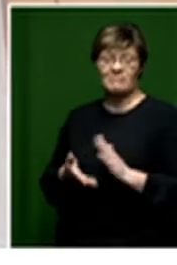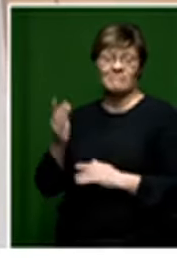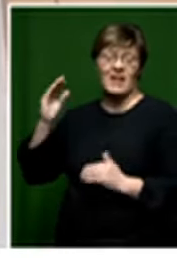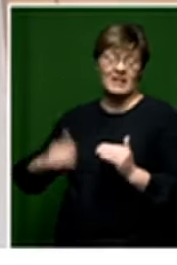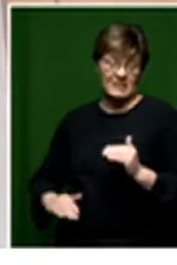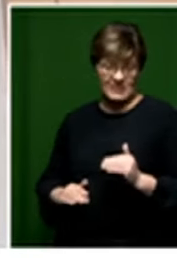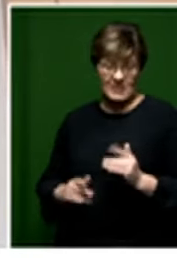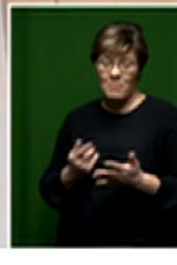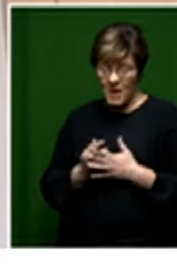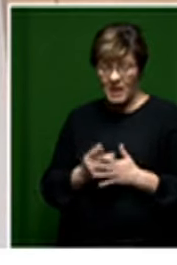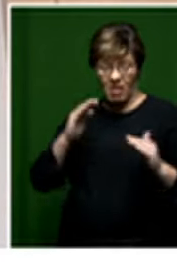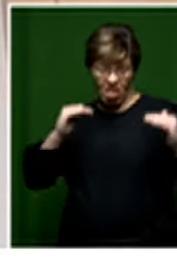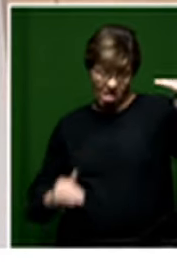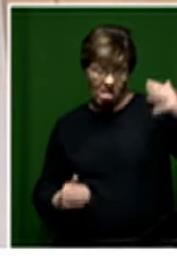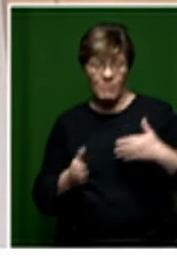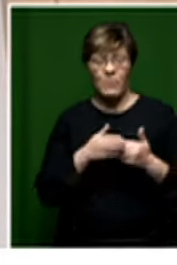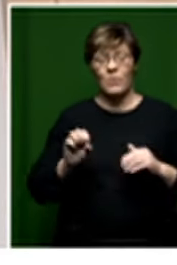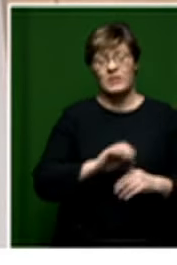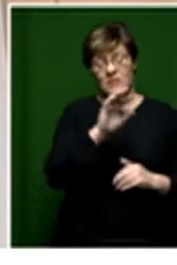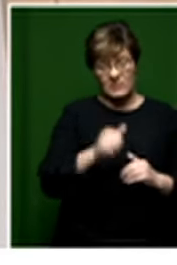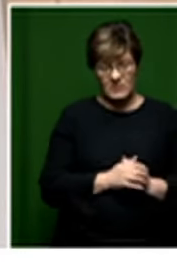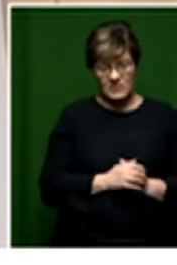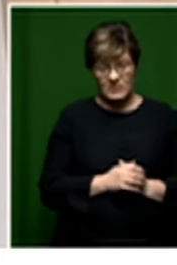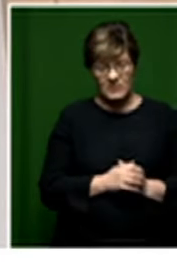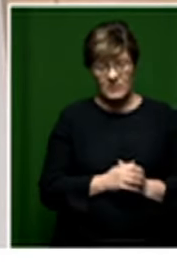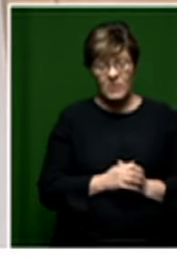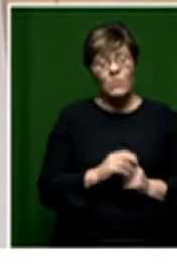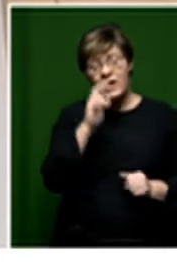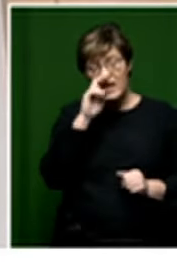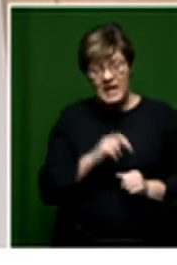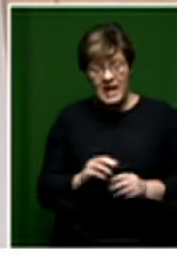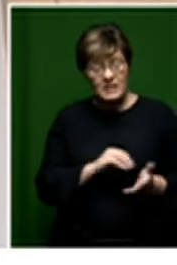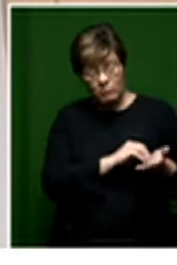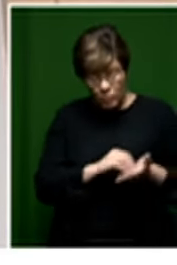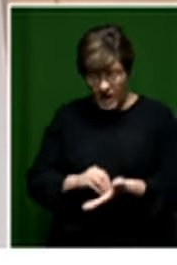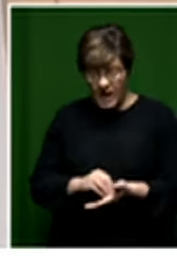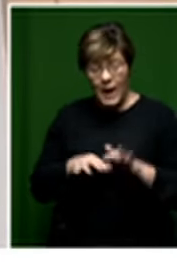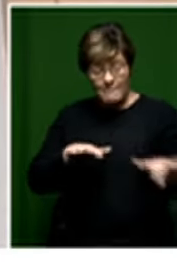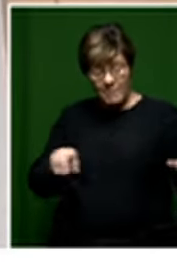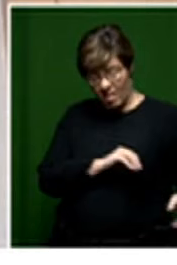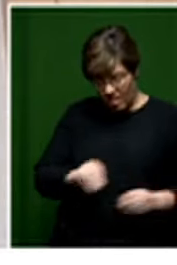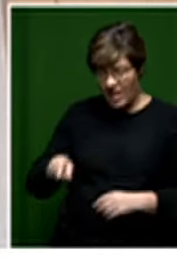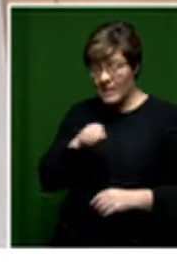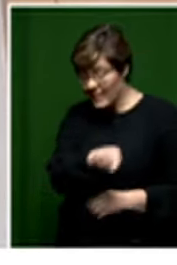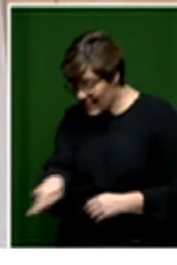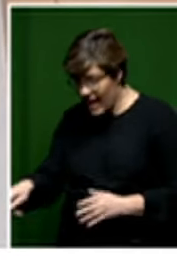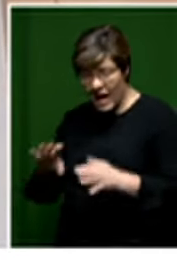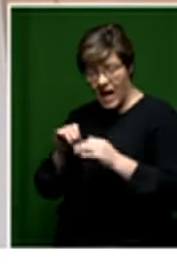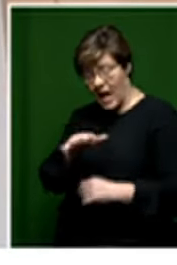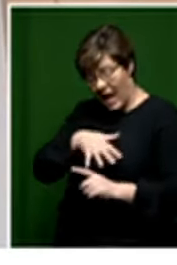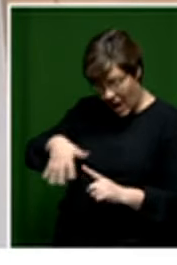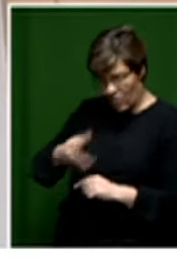as the former Minister of Health said, we need to bring the vaccines to the people. And I think that's something that really has to be